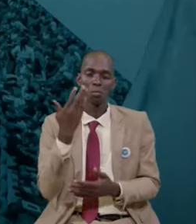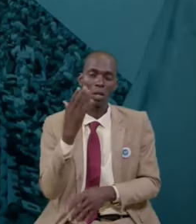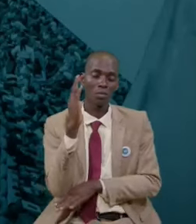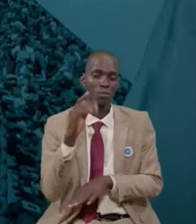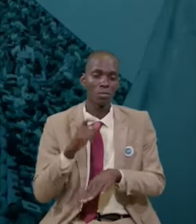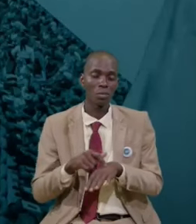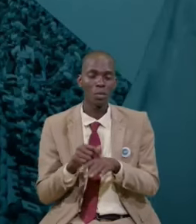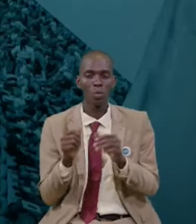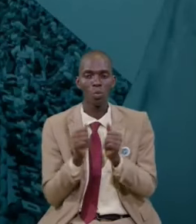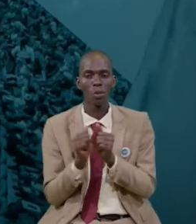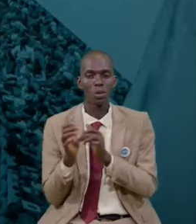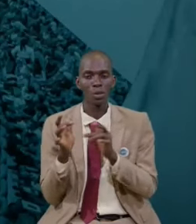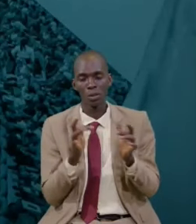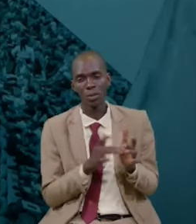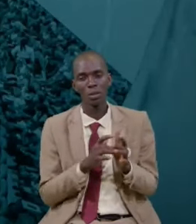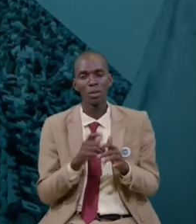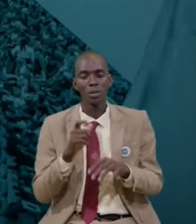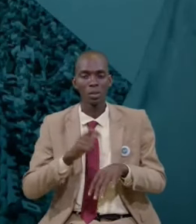the cover over there.